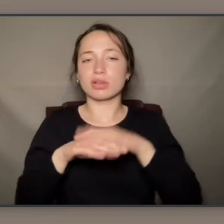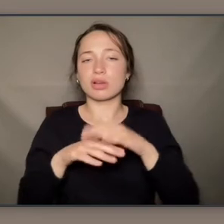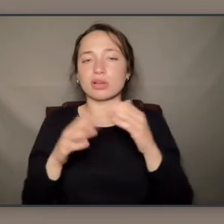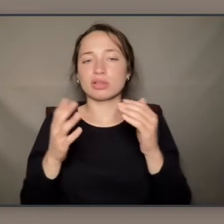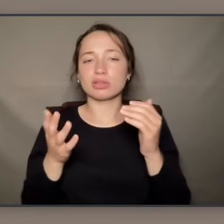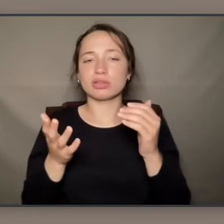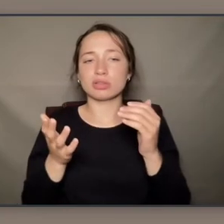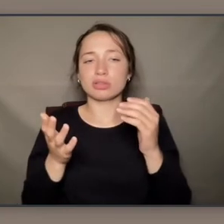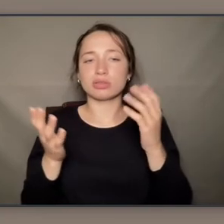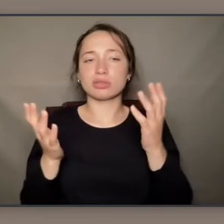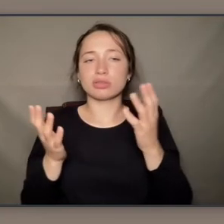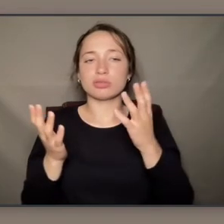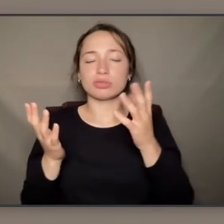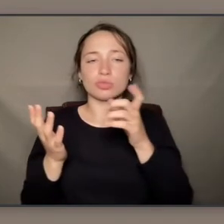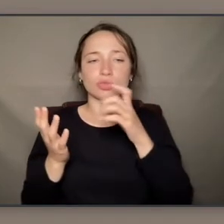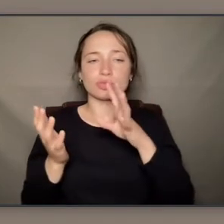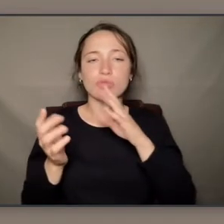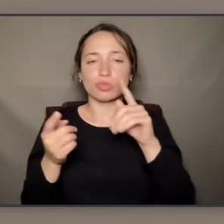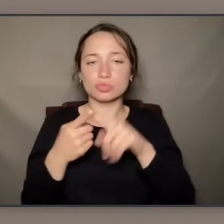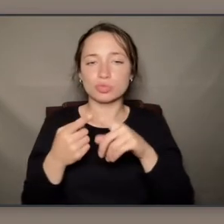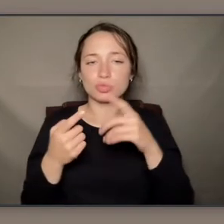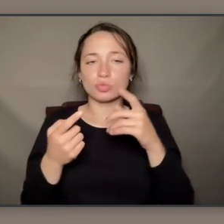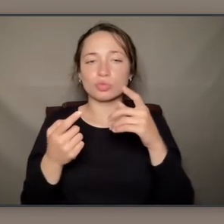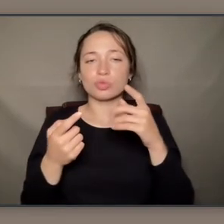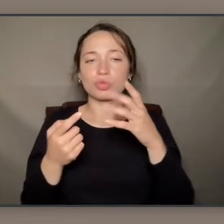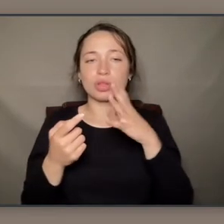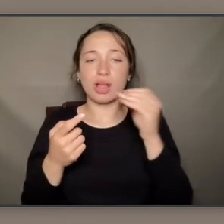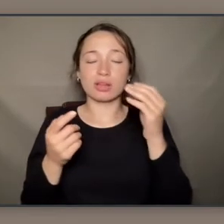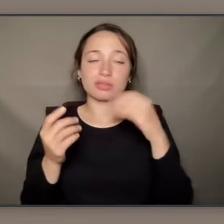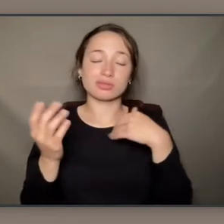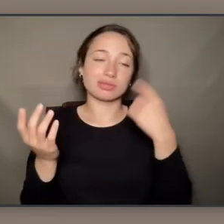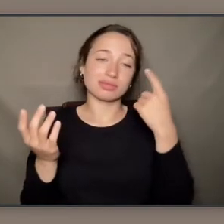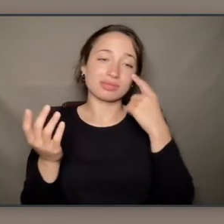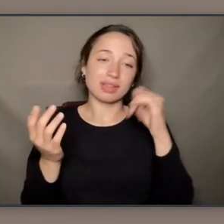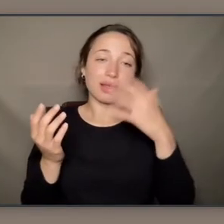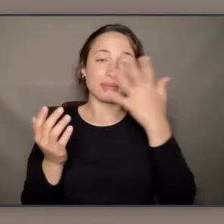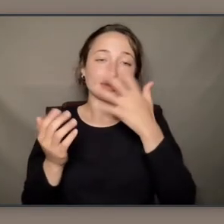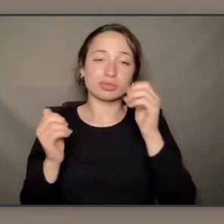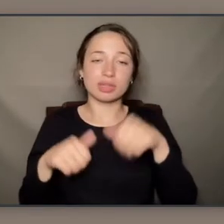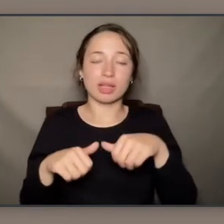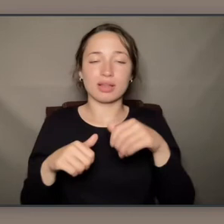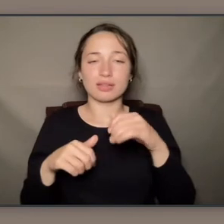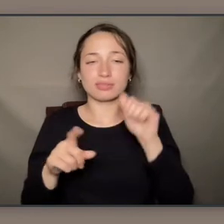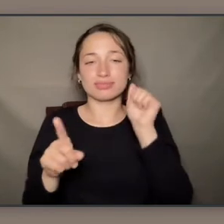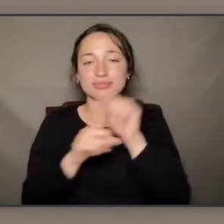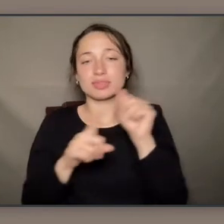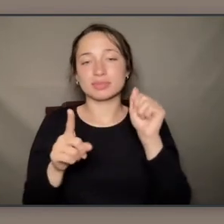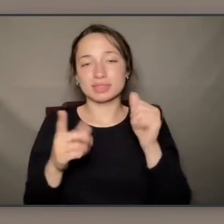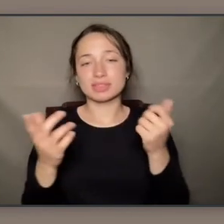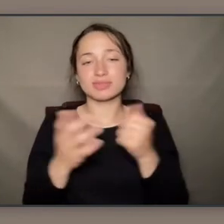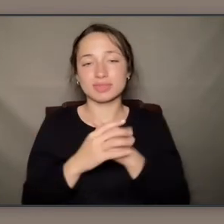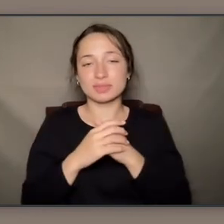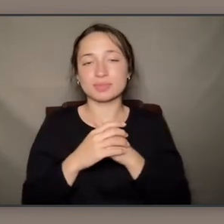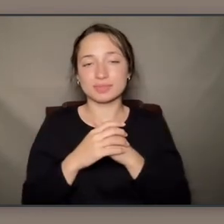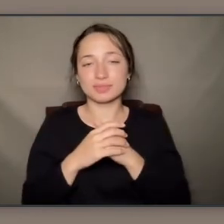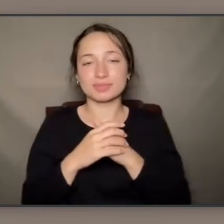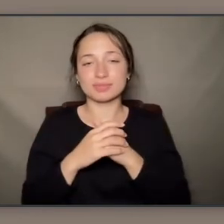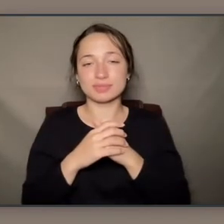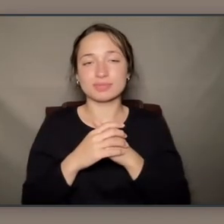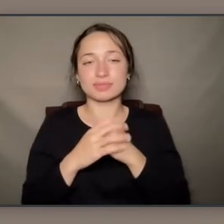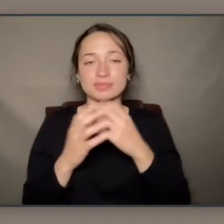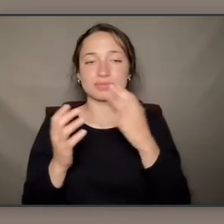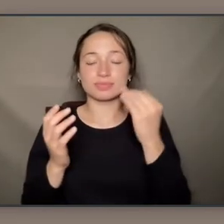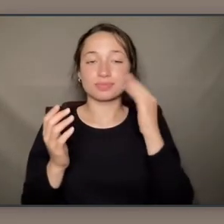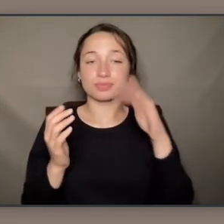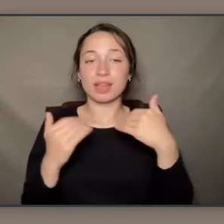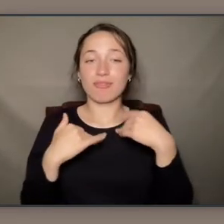and depending on who it is that you talk to, and I would say that appearances can be deceiving. You